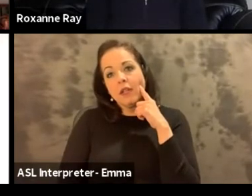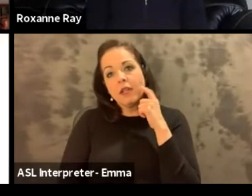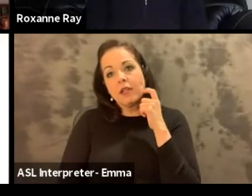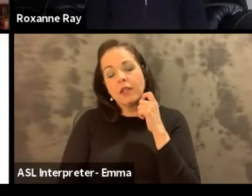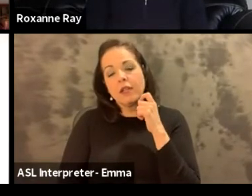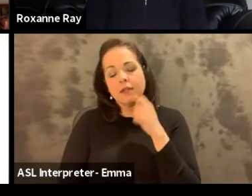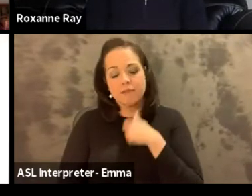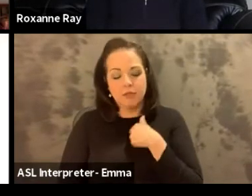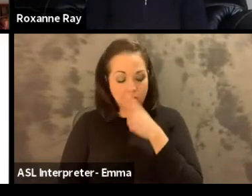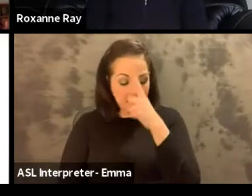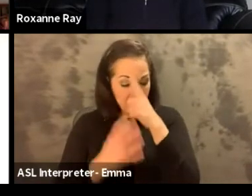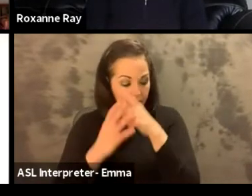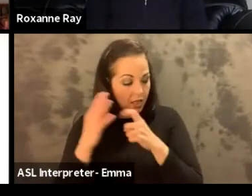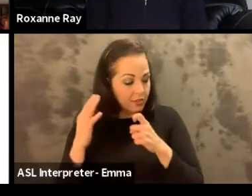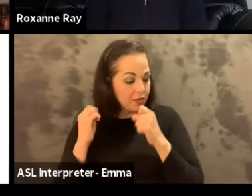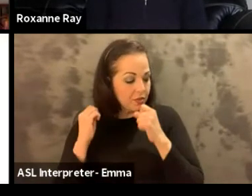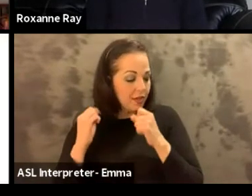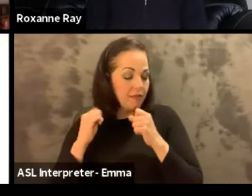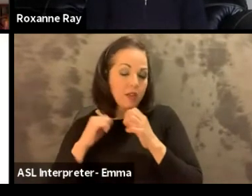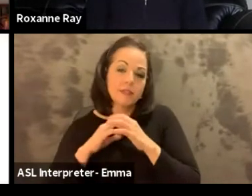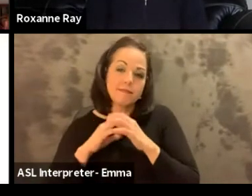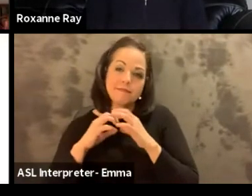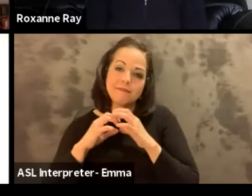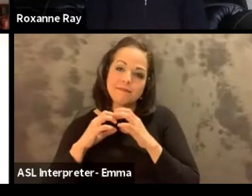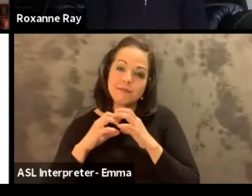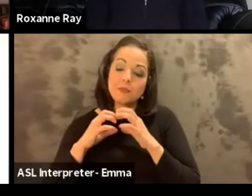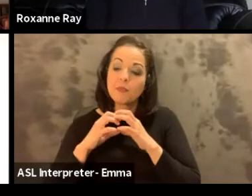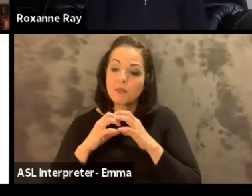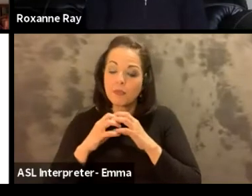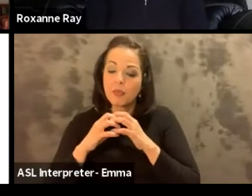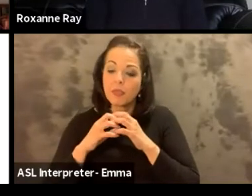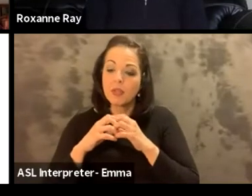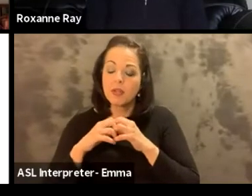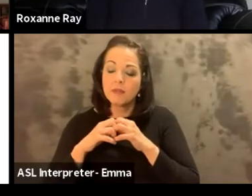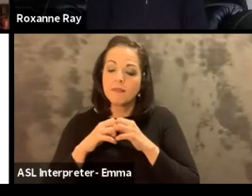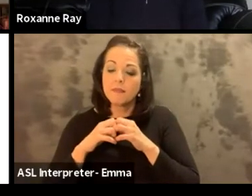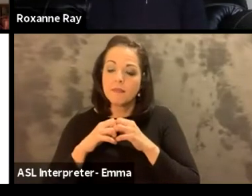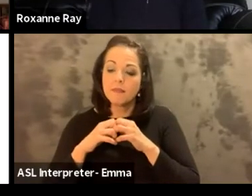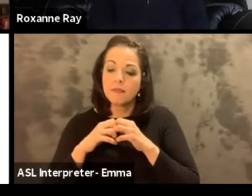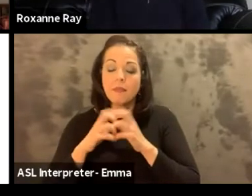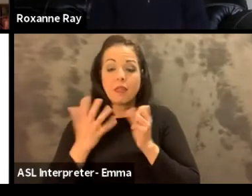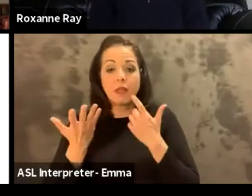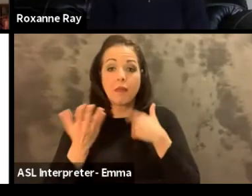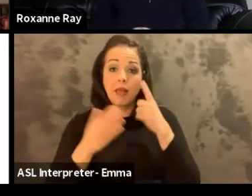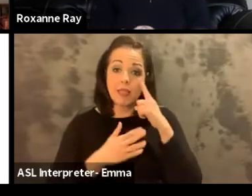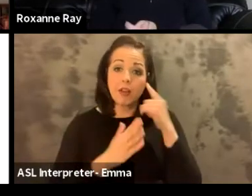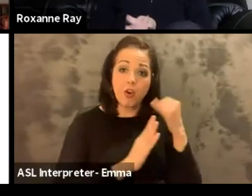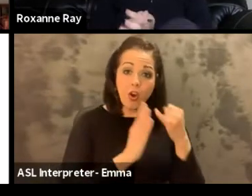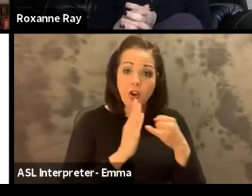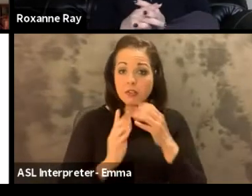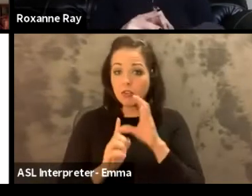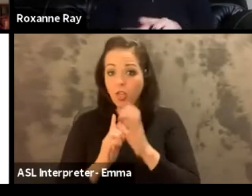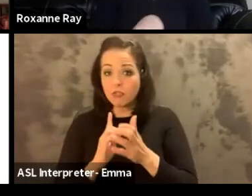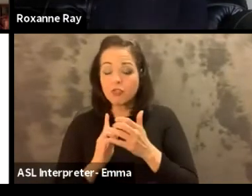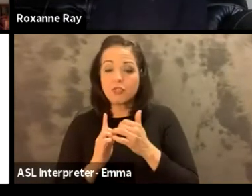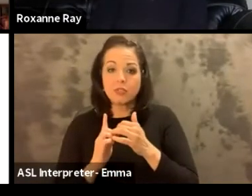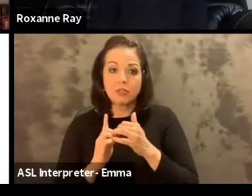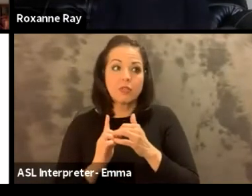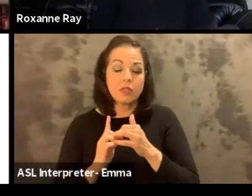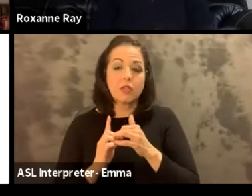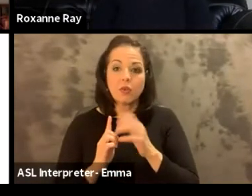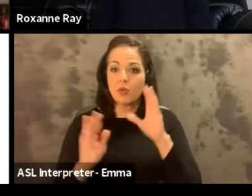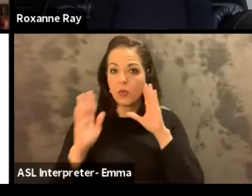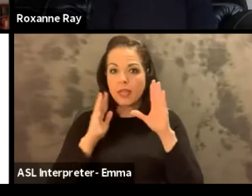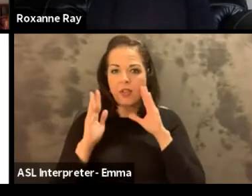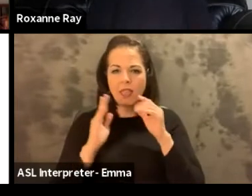sorry, I lost my train of thought, but I think, you know, arts and culture is like, you hear that phrase